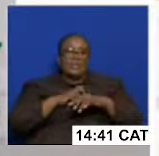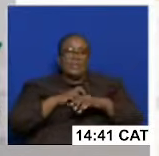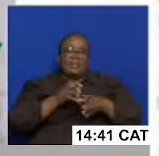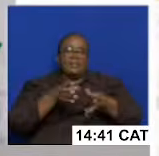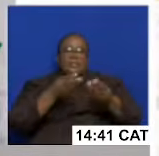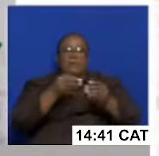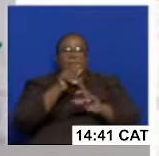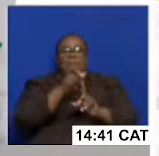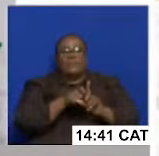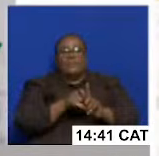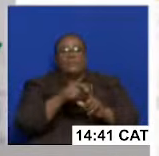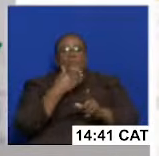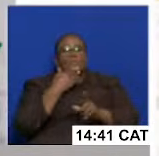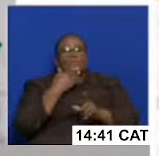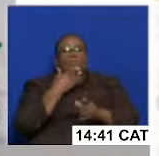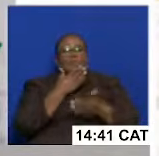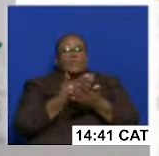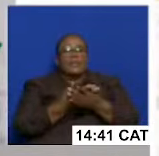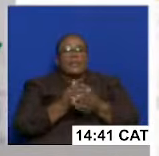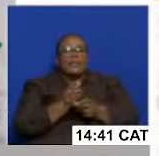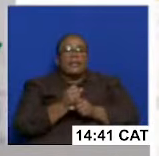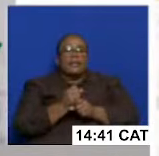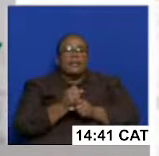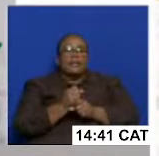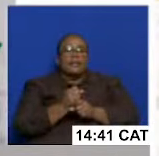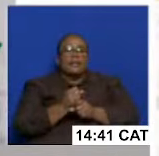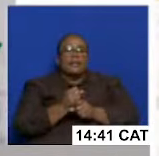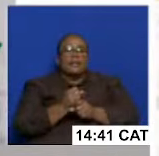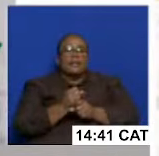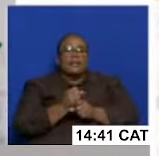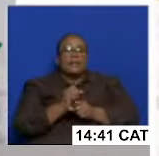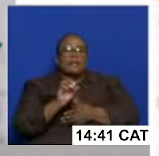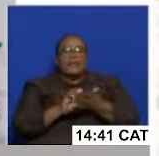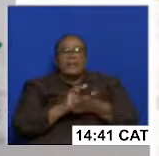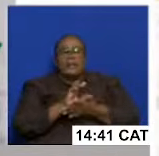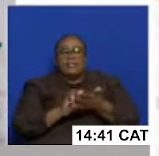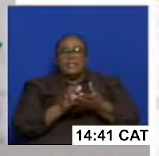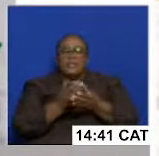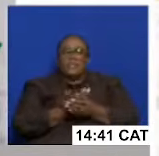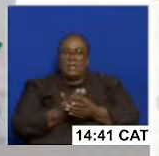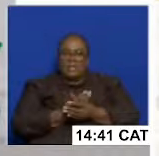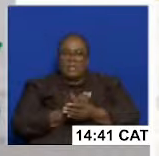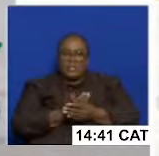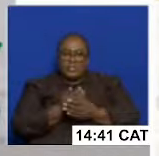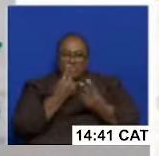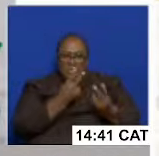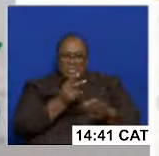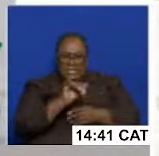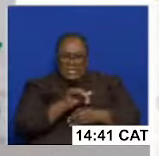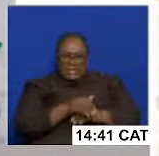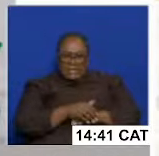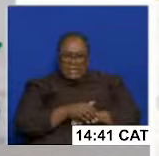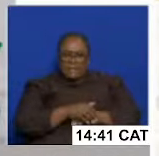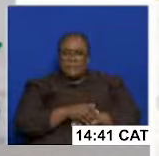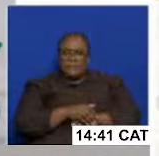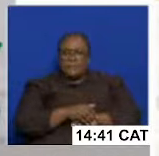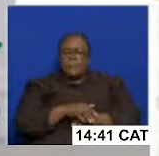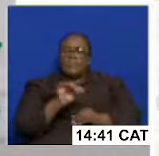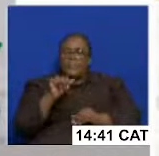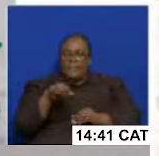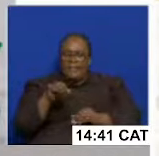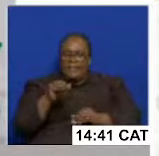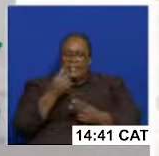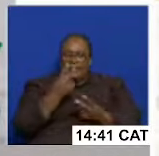the case go away. Do you see that? Yes, I do. If you turn the page